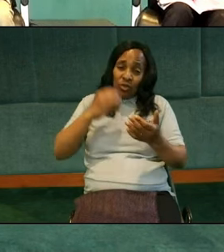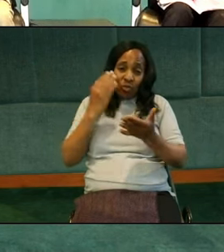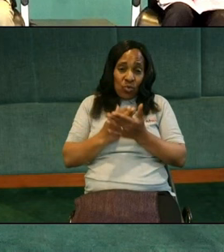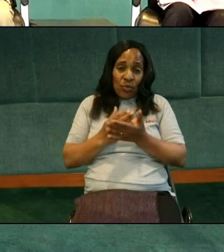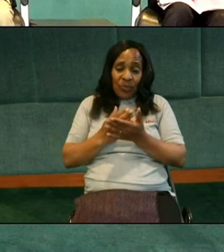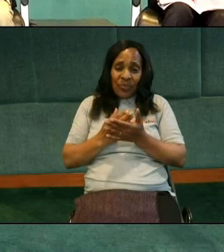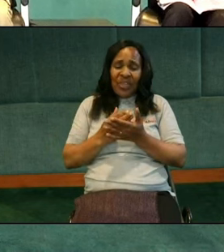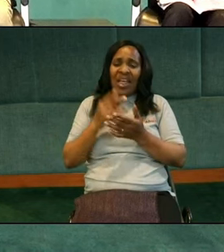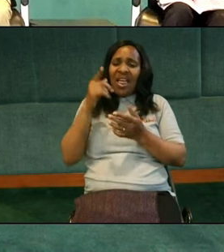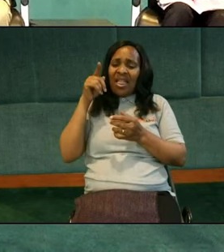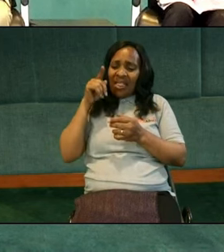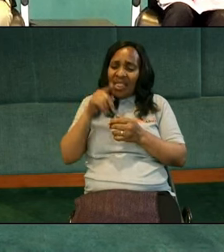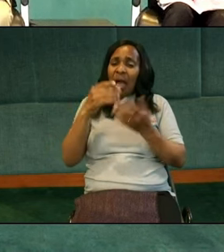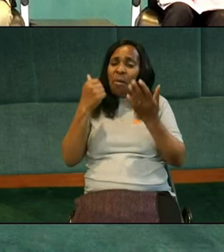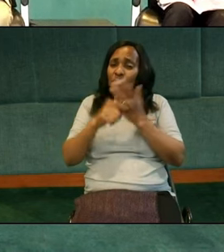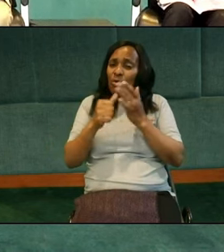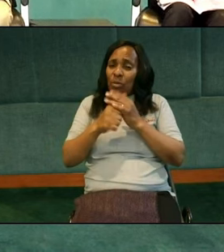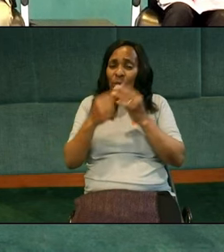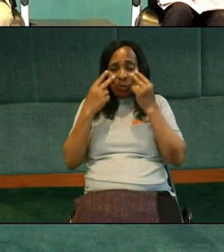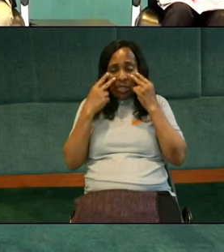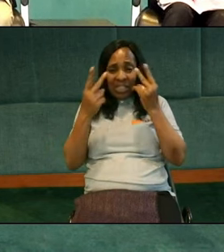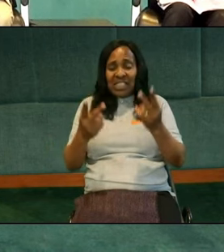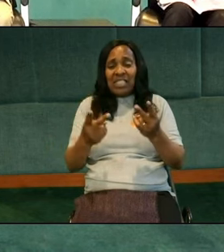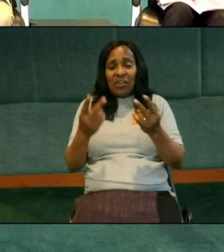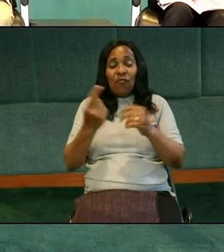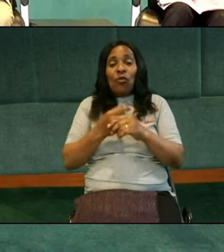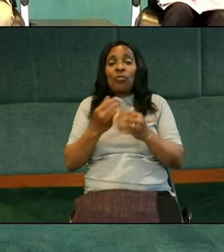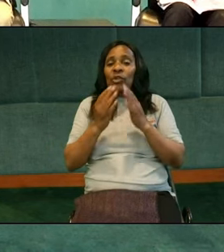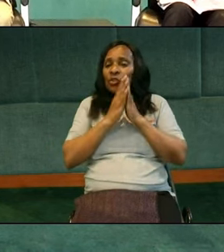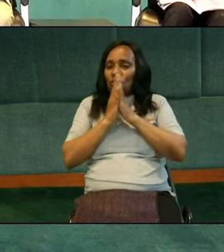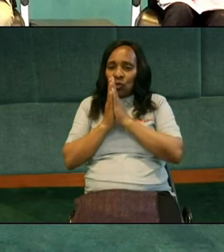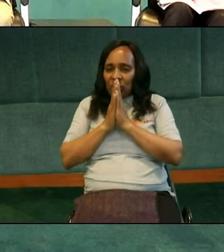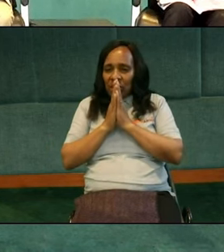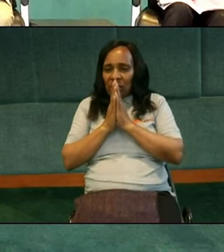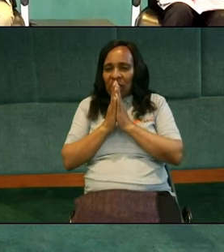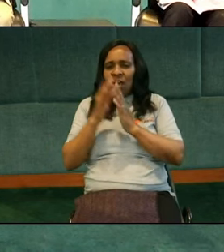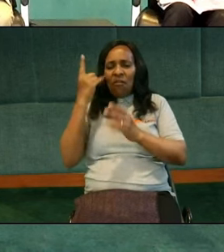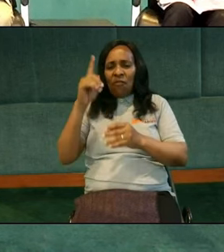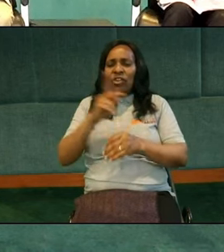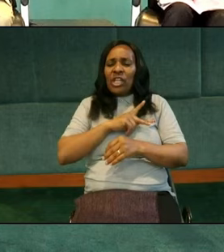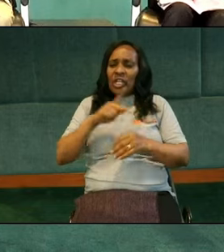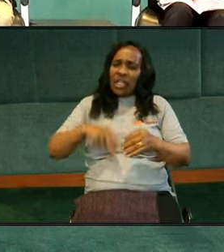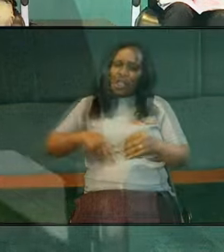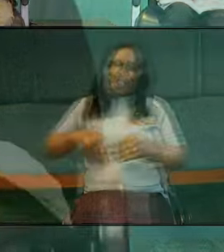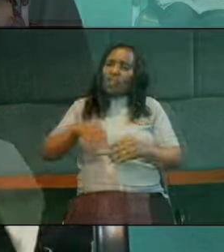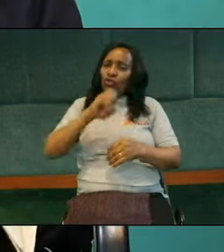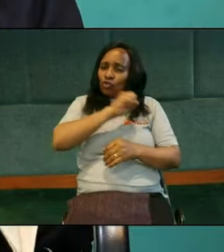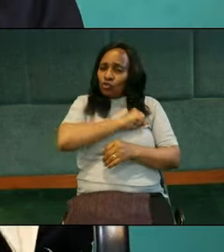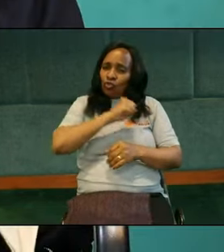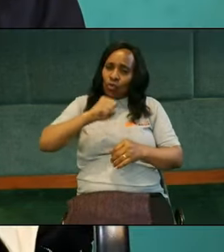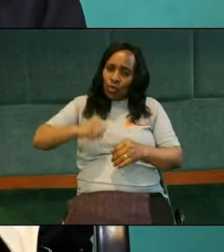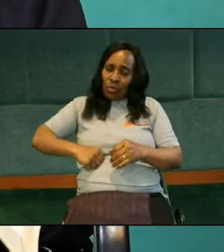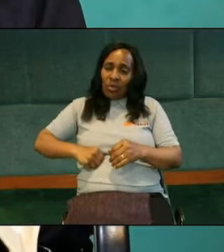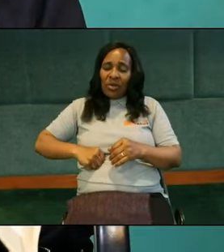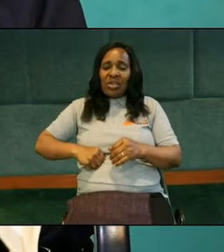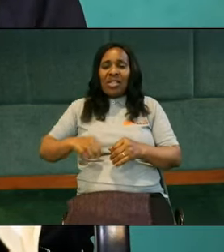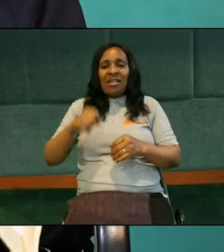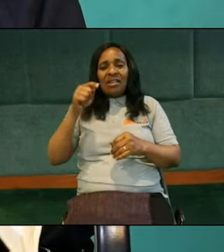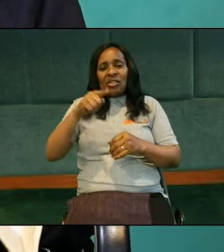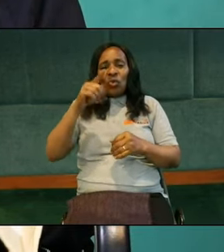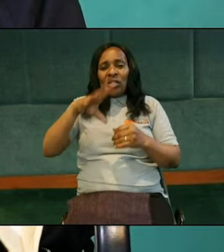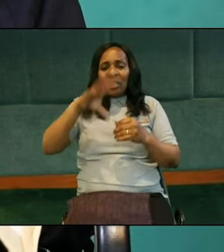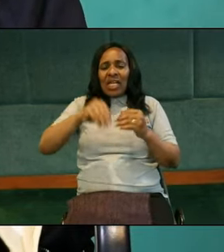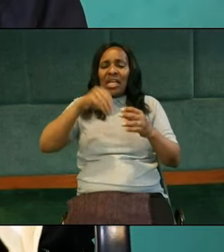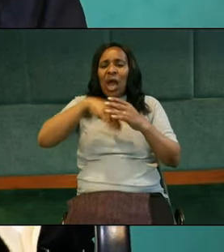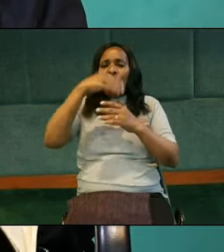are consequences that we can see evidently from the story. And for King Solomon, it was being taken